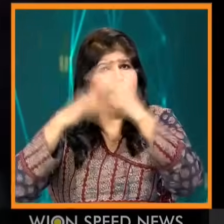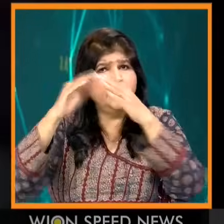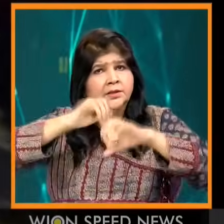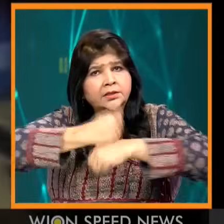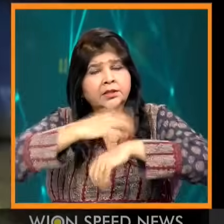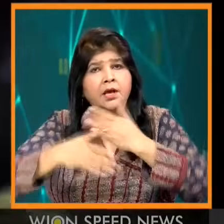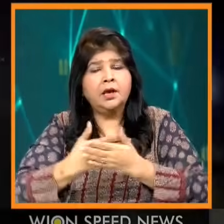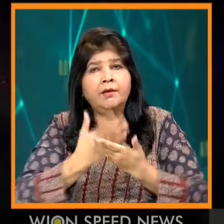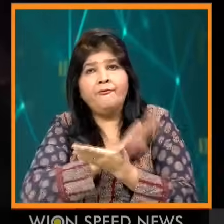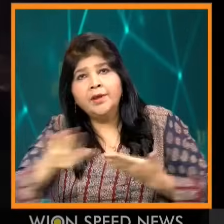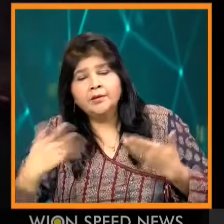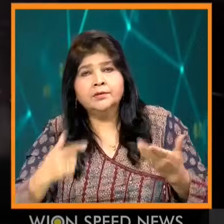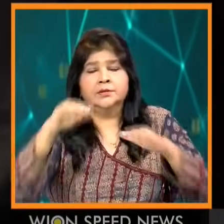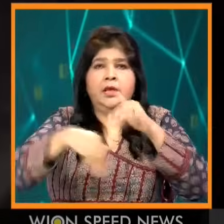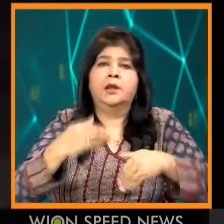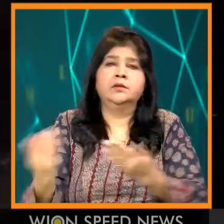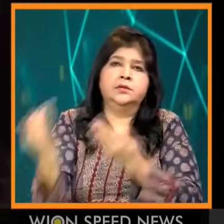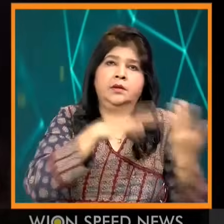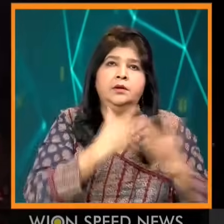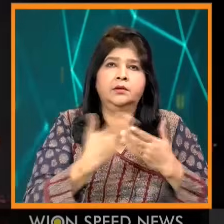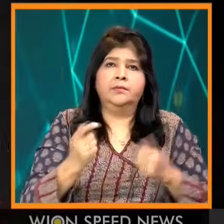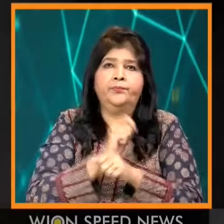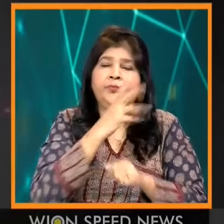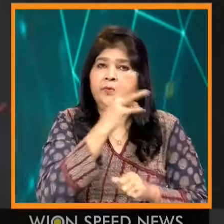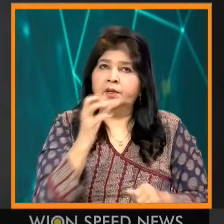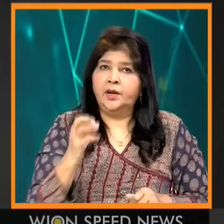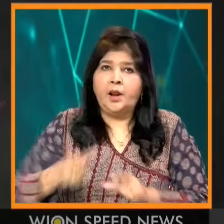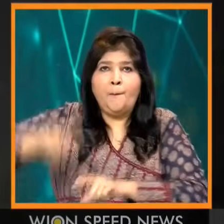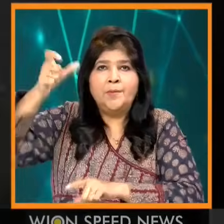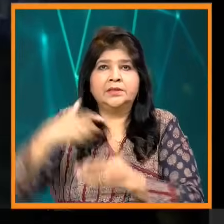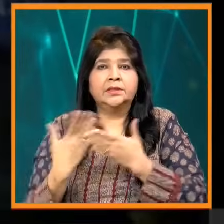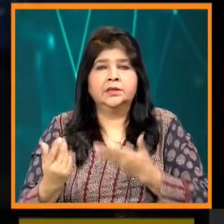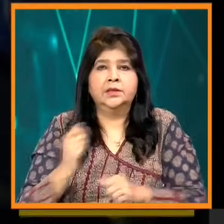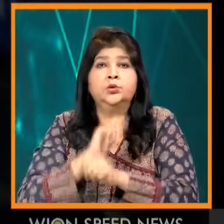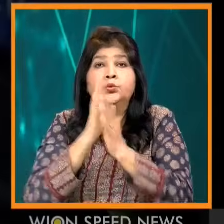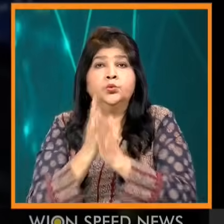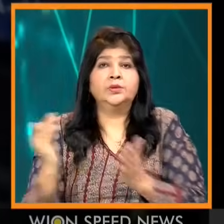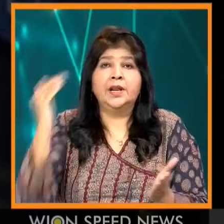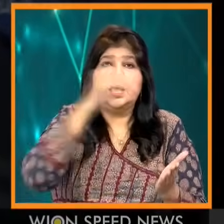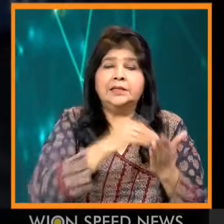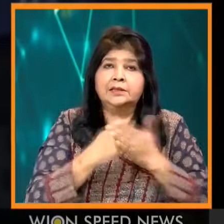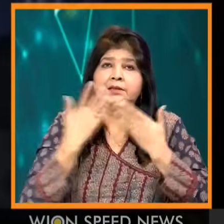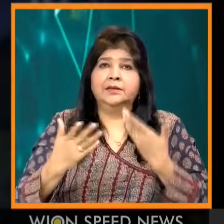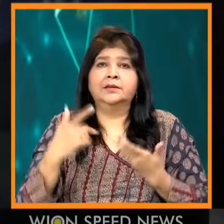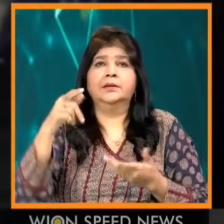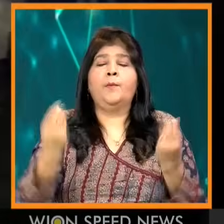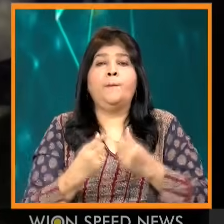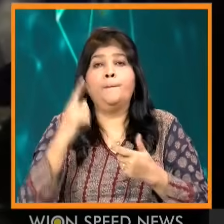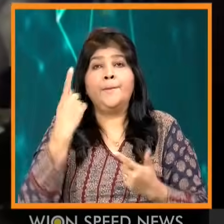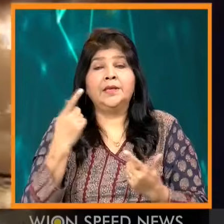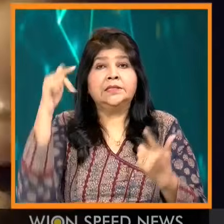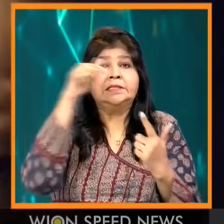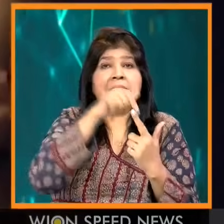the bombardment. Authorities claim that S-300 missiles had been used in the attacks, with the main